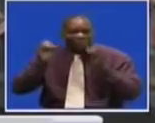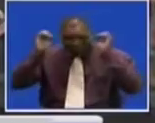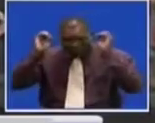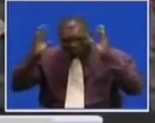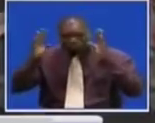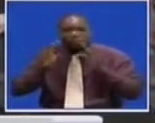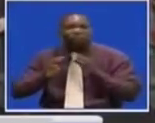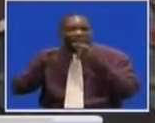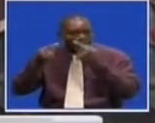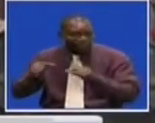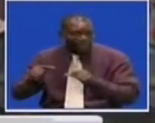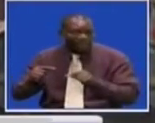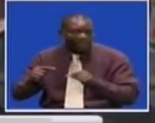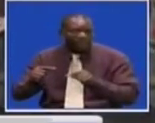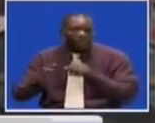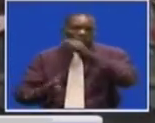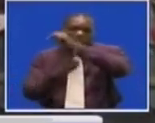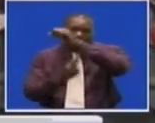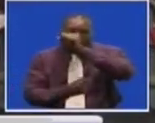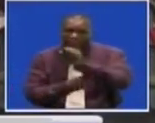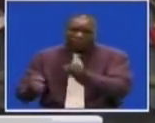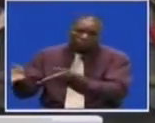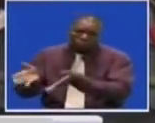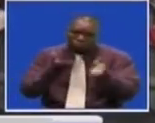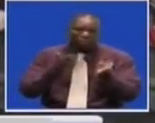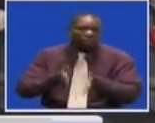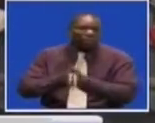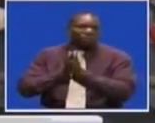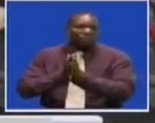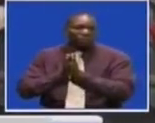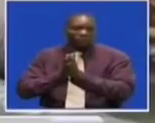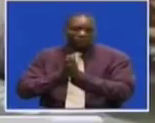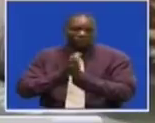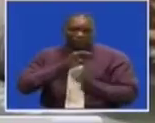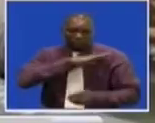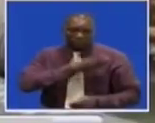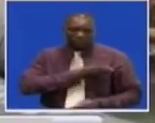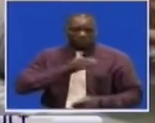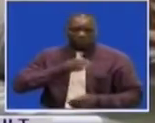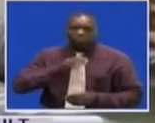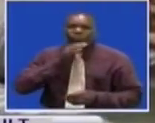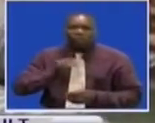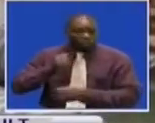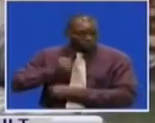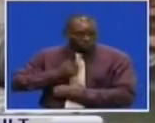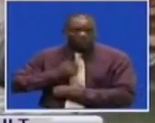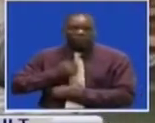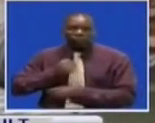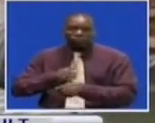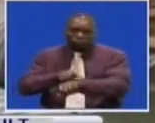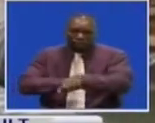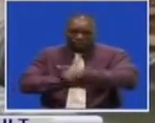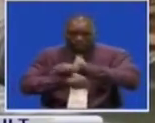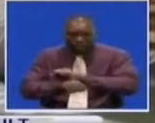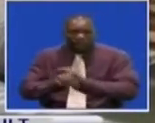washed away. So we are appealing to our men and women in uniform to up the game. Musuzi Bridge connects Chipata and